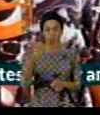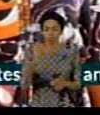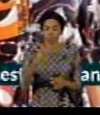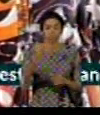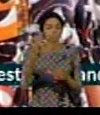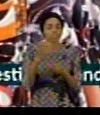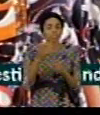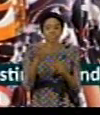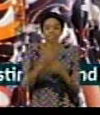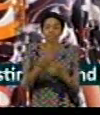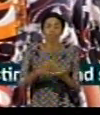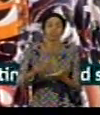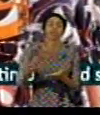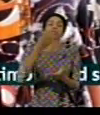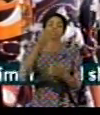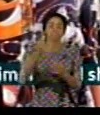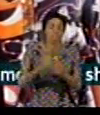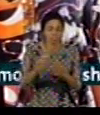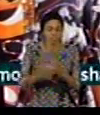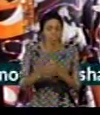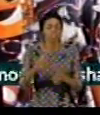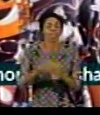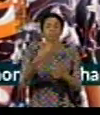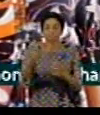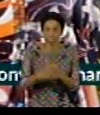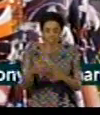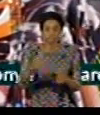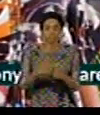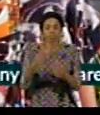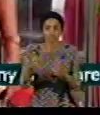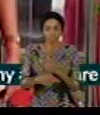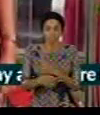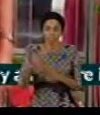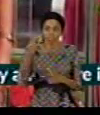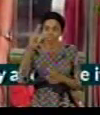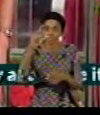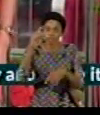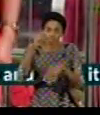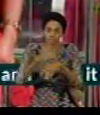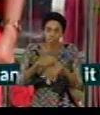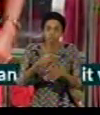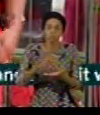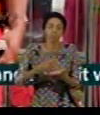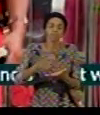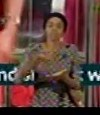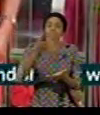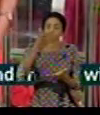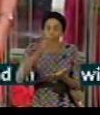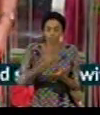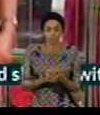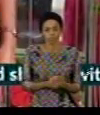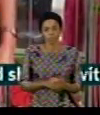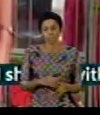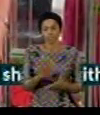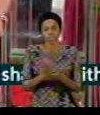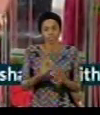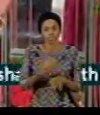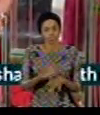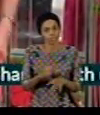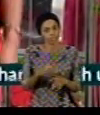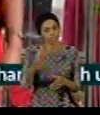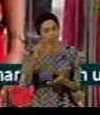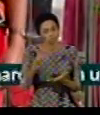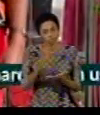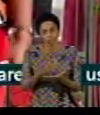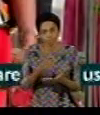to bring my customers. Every day, I go 3 times daily. Even sometimes, now 2 times. Still,